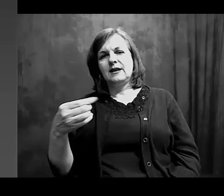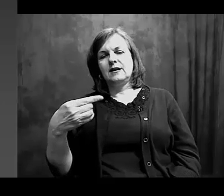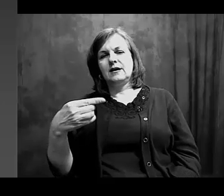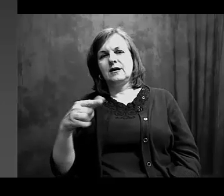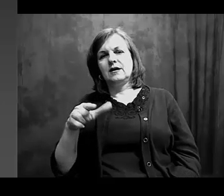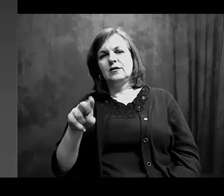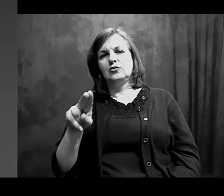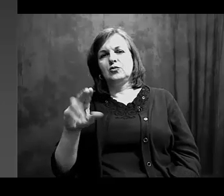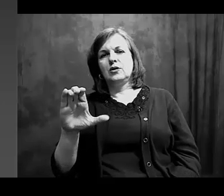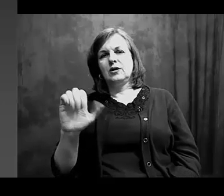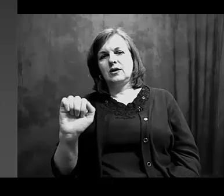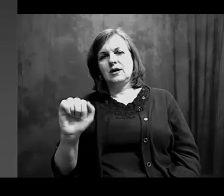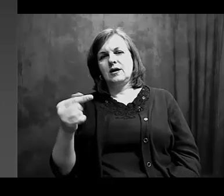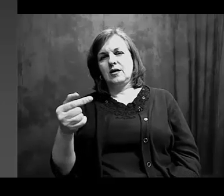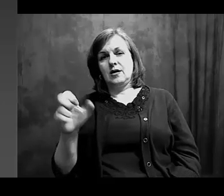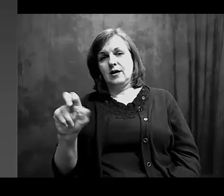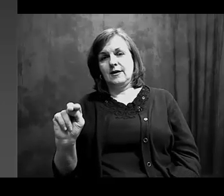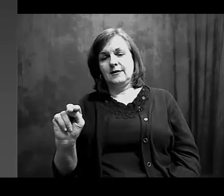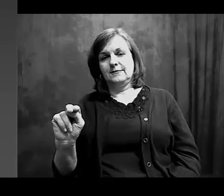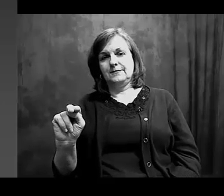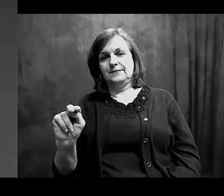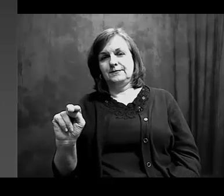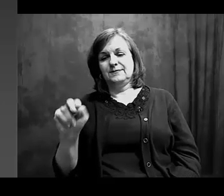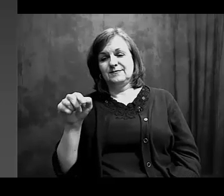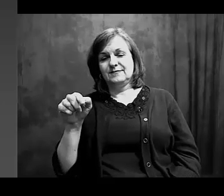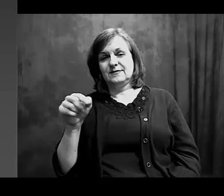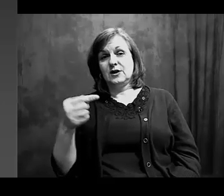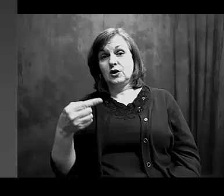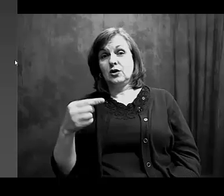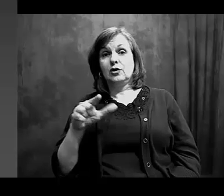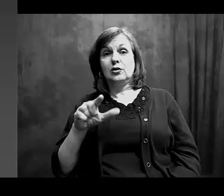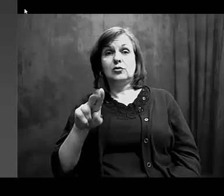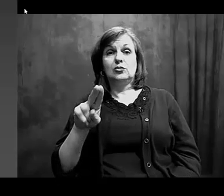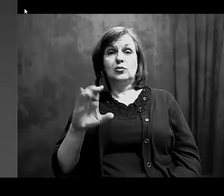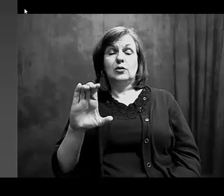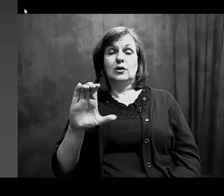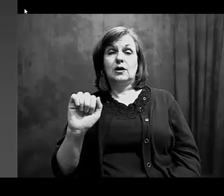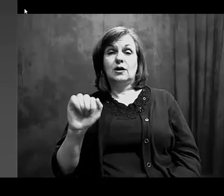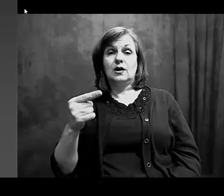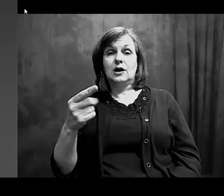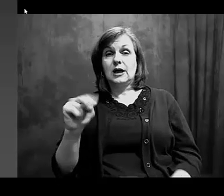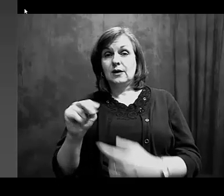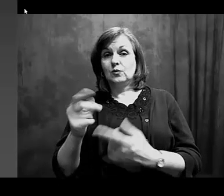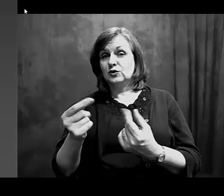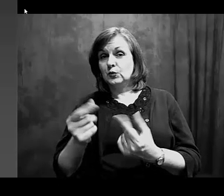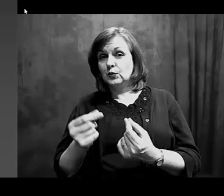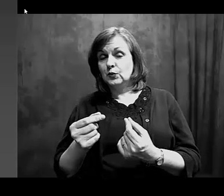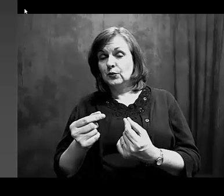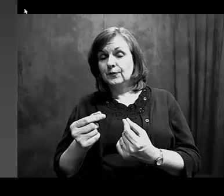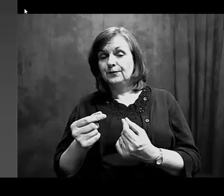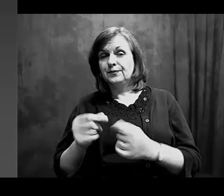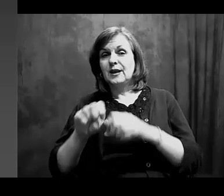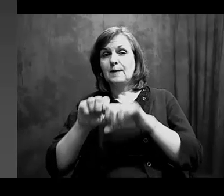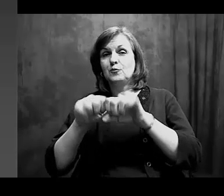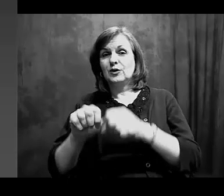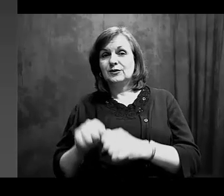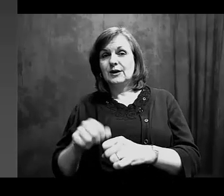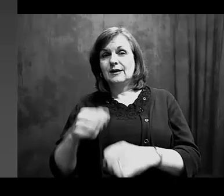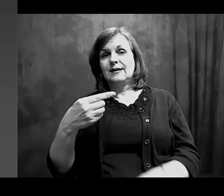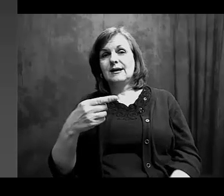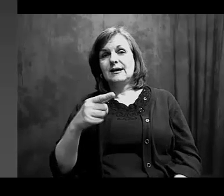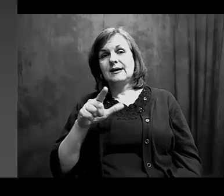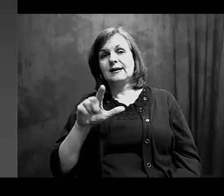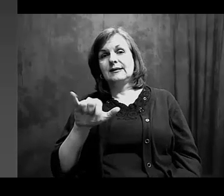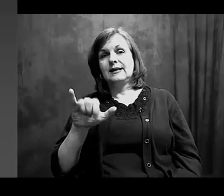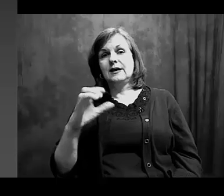The pancreas is an accessory organ for your digestive system. It has an exocrine function. So